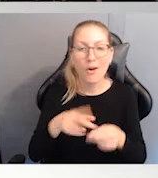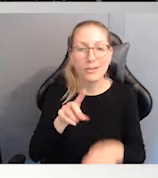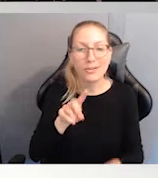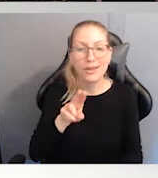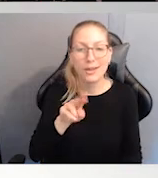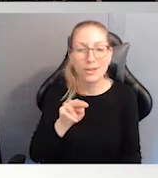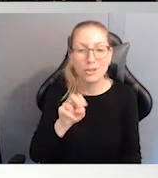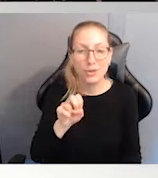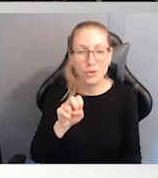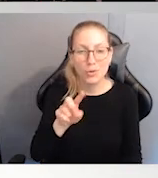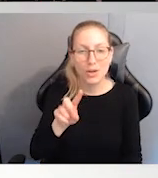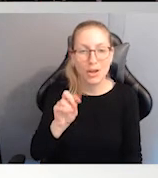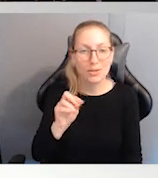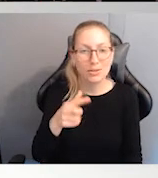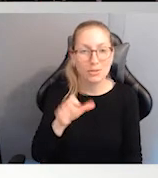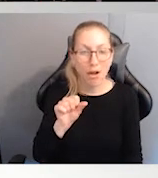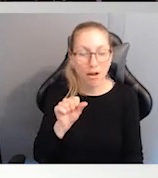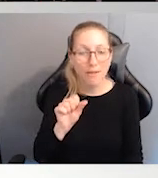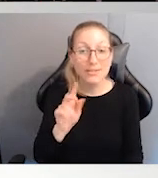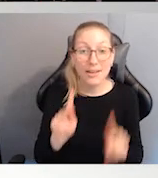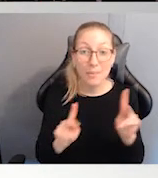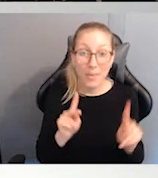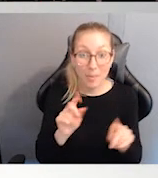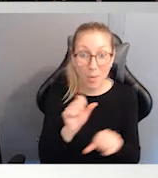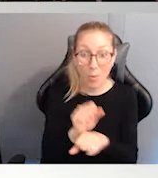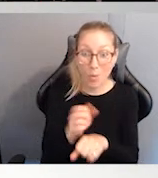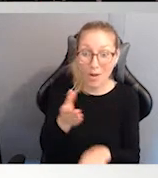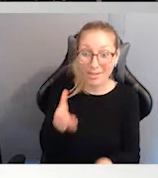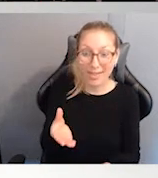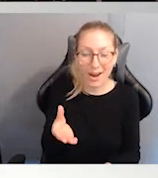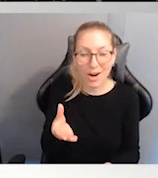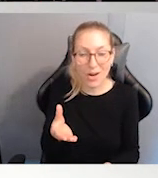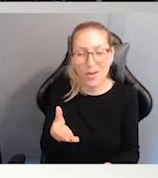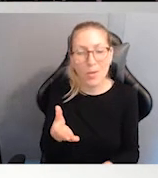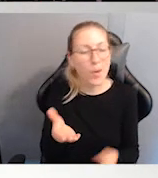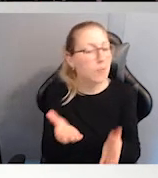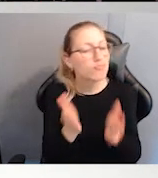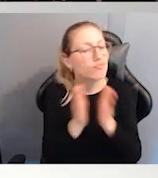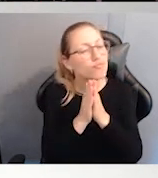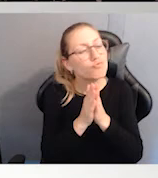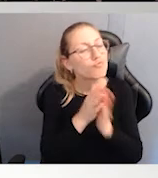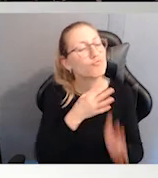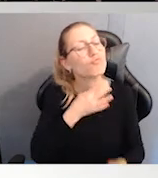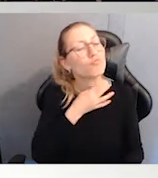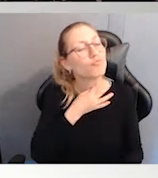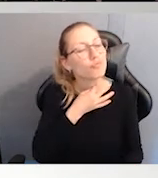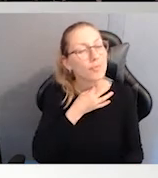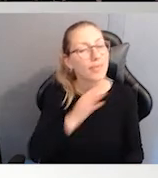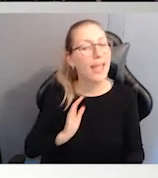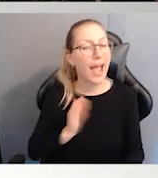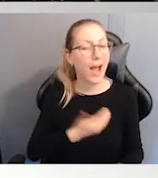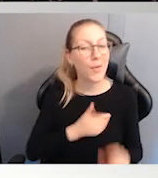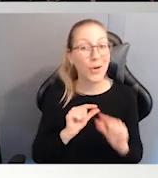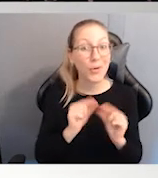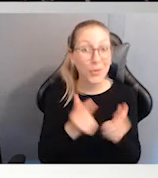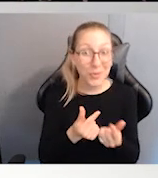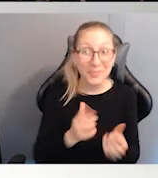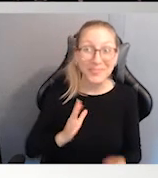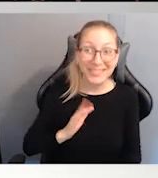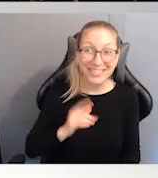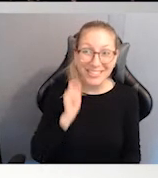and the people there asked about our group. It was really cool.